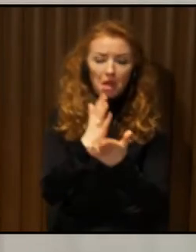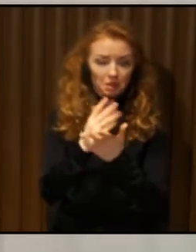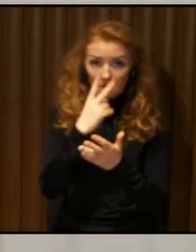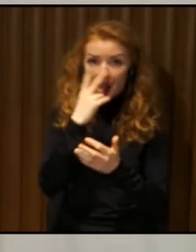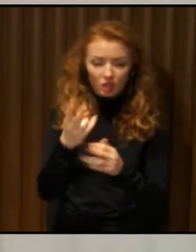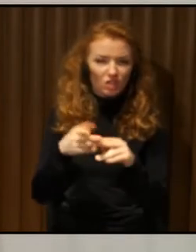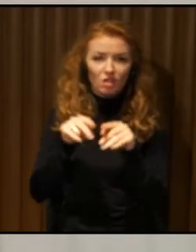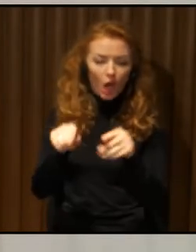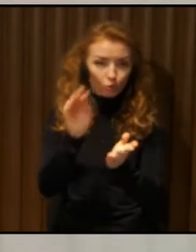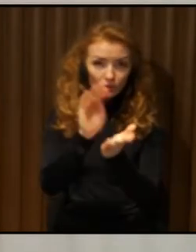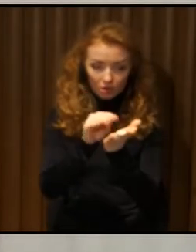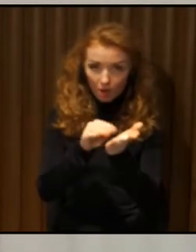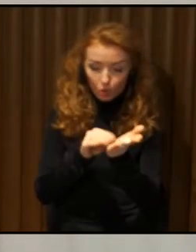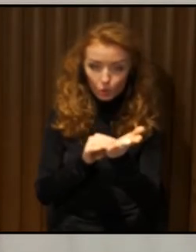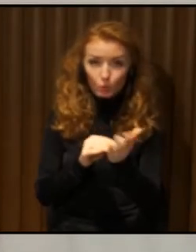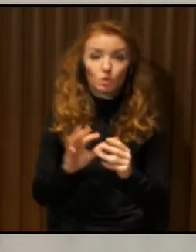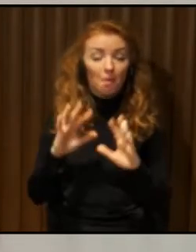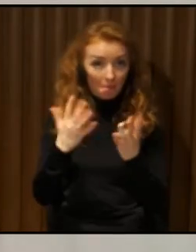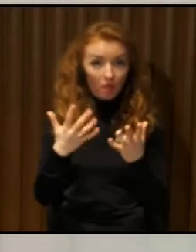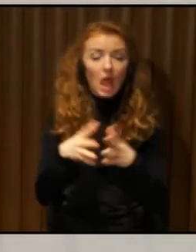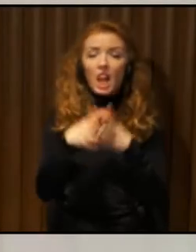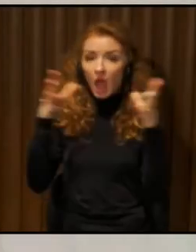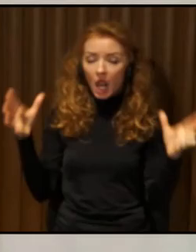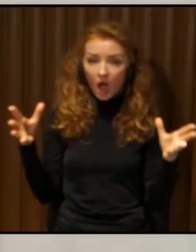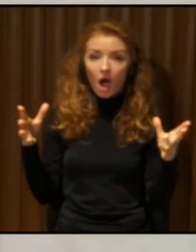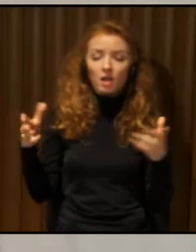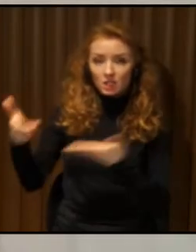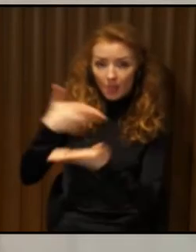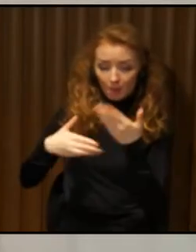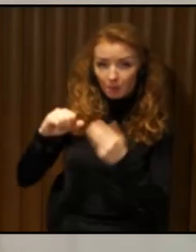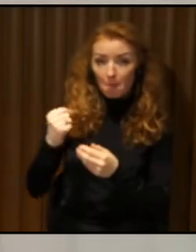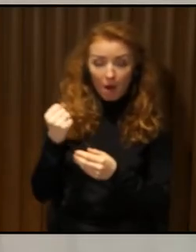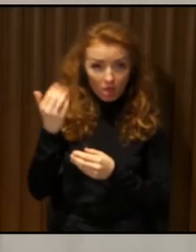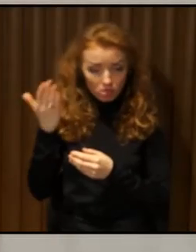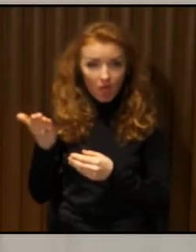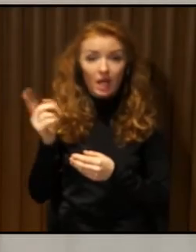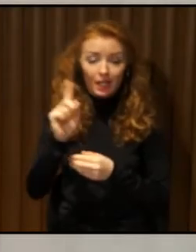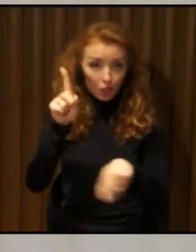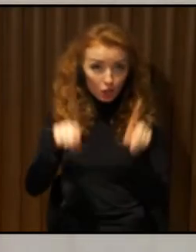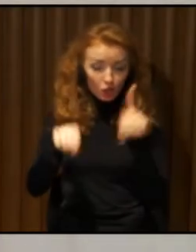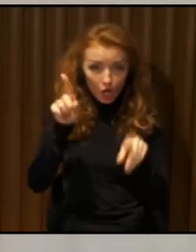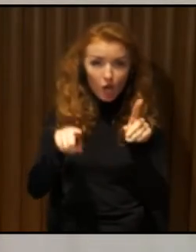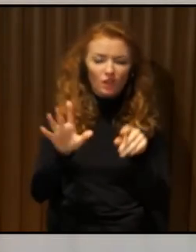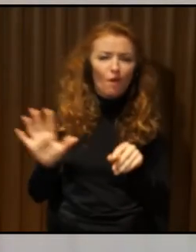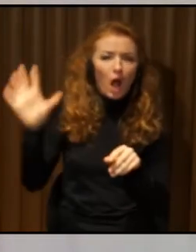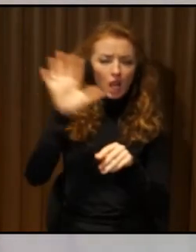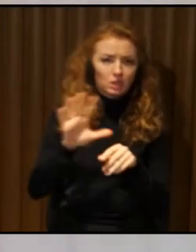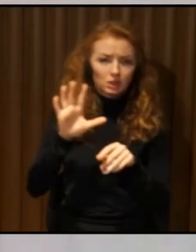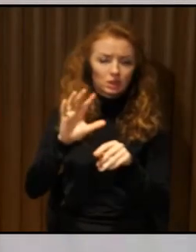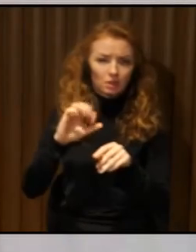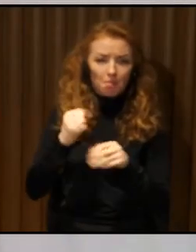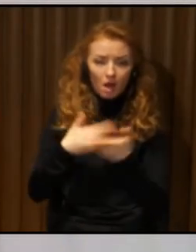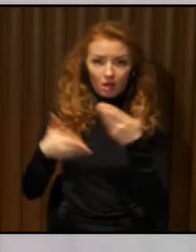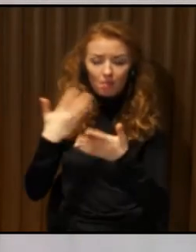biggest partners are national groups. Like we have CMHC, which is a national group in Canada that helps with housing across the